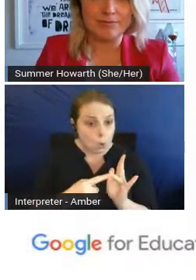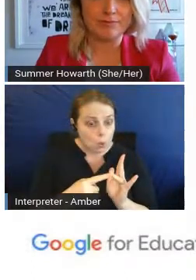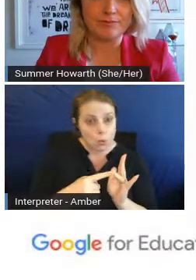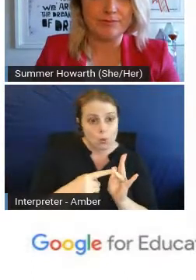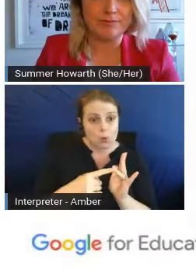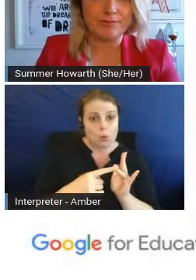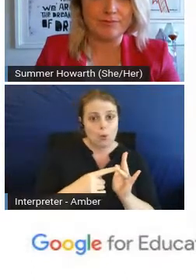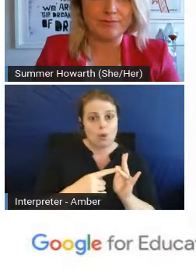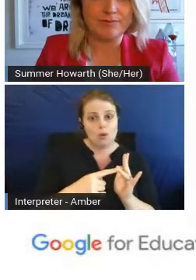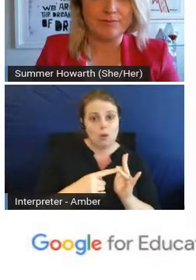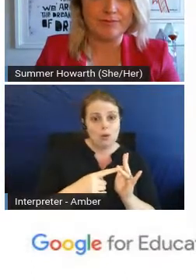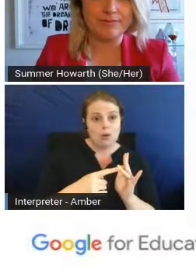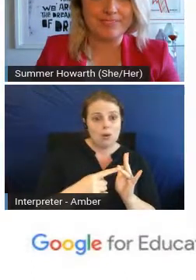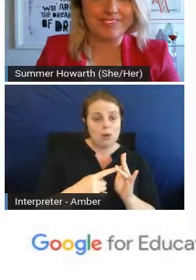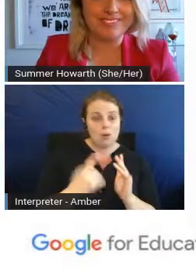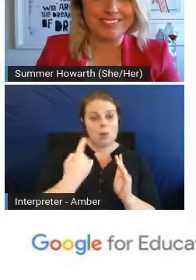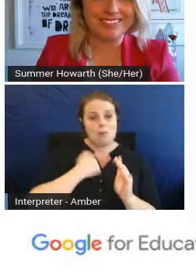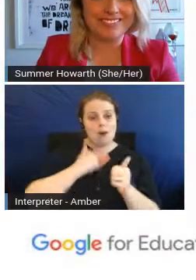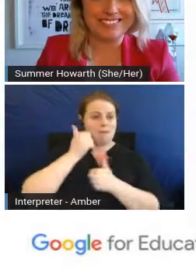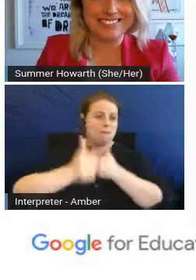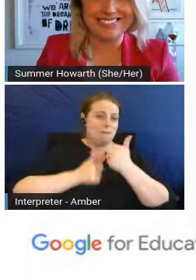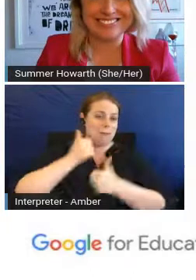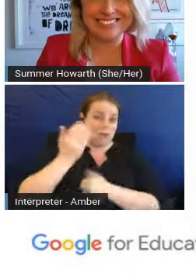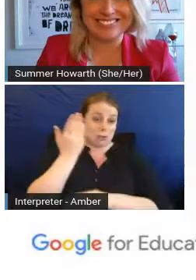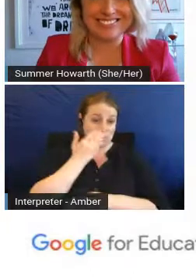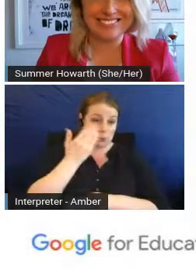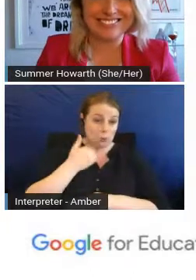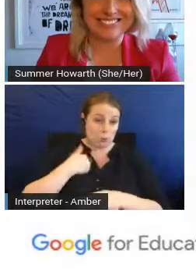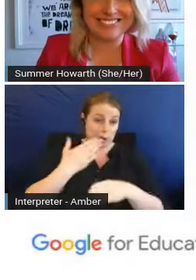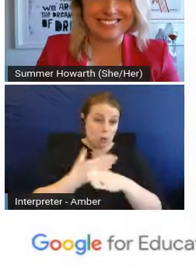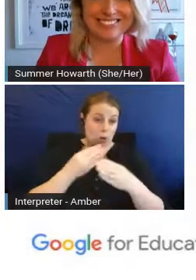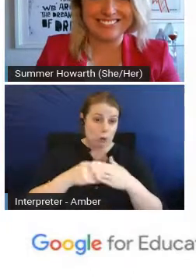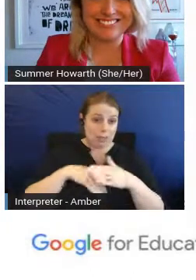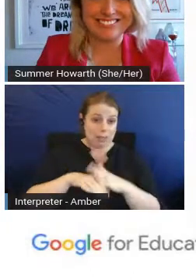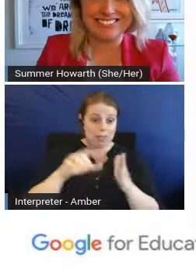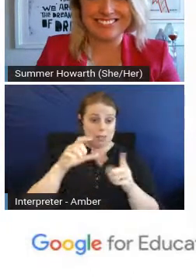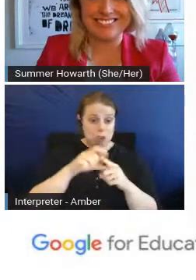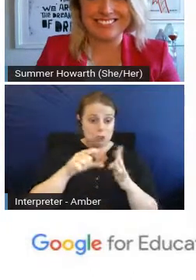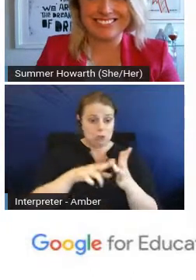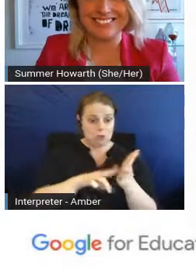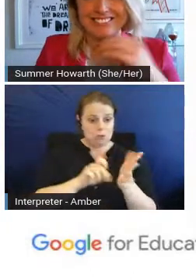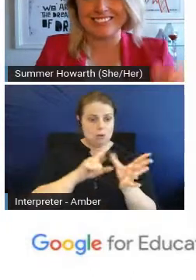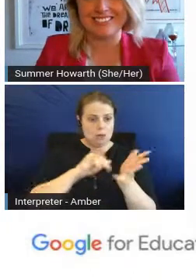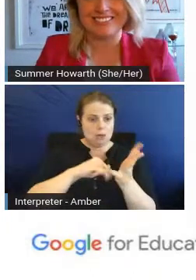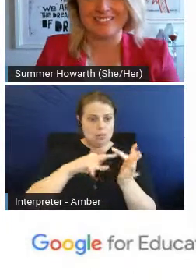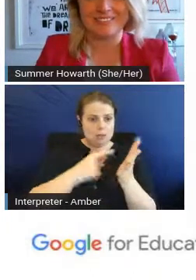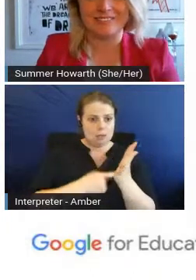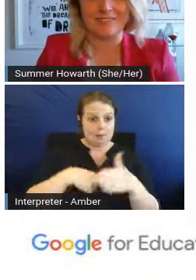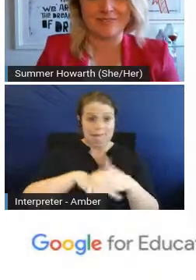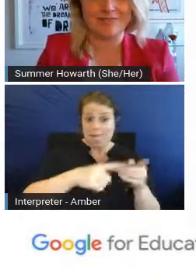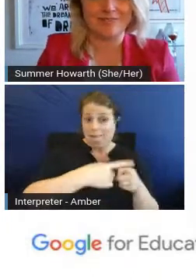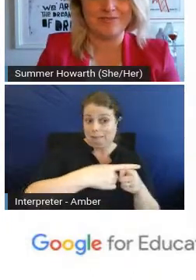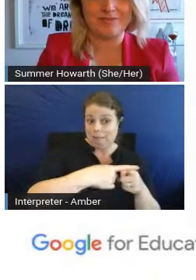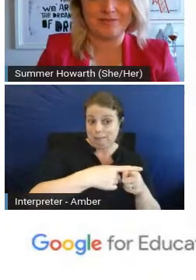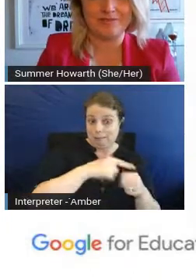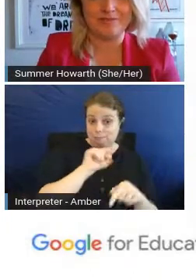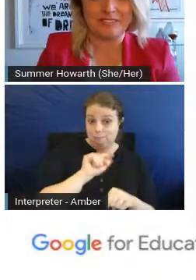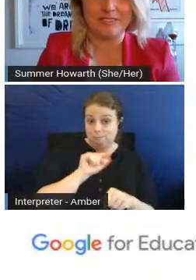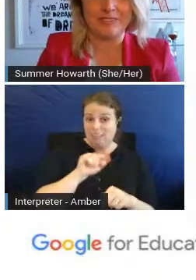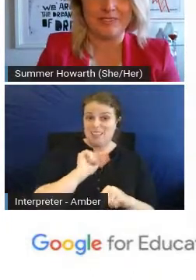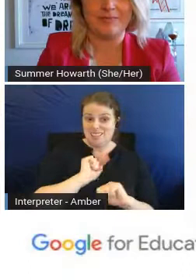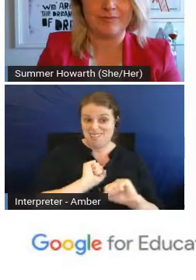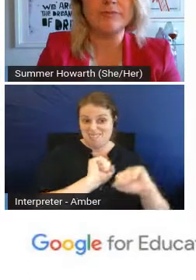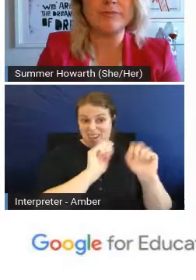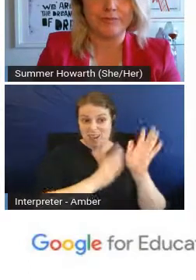my favorite schools to work with in Doncaster in England, XP school, and that is their motto. We are